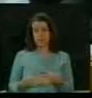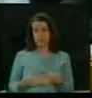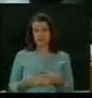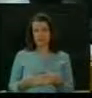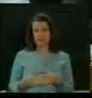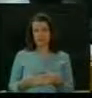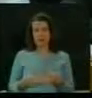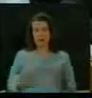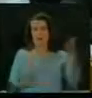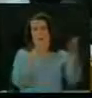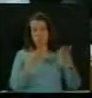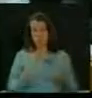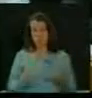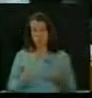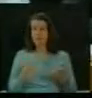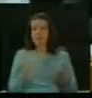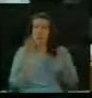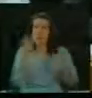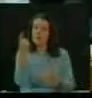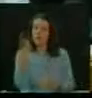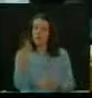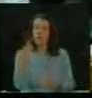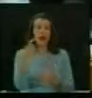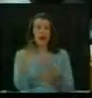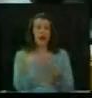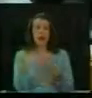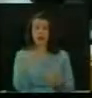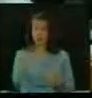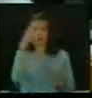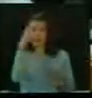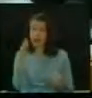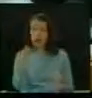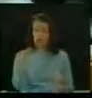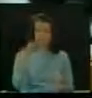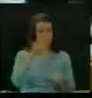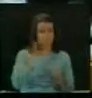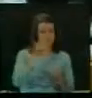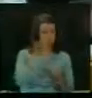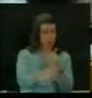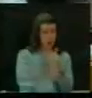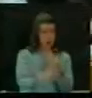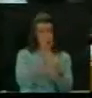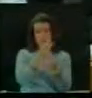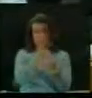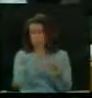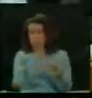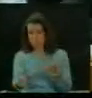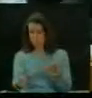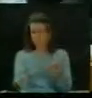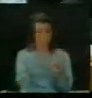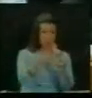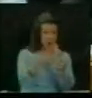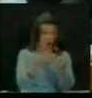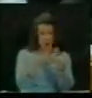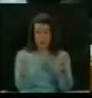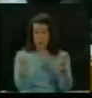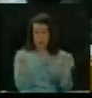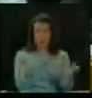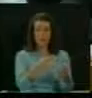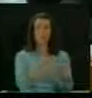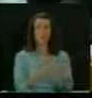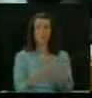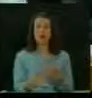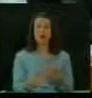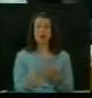recommendation. You can do with it what you will. You can vote it up, you can vote it down, you can amend it, you can throw it away if you want to. All we're